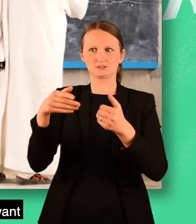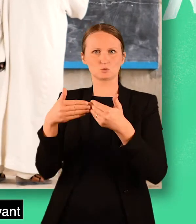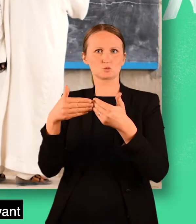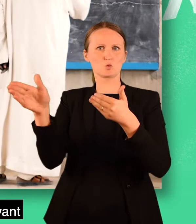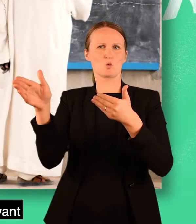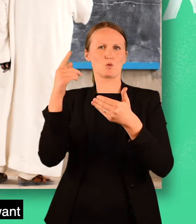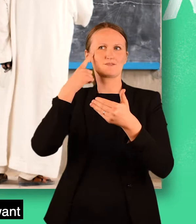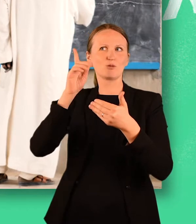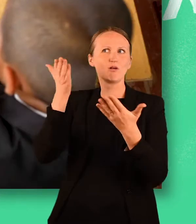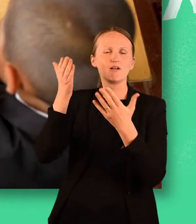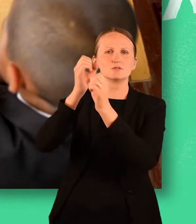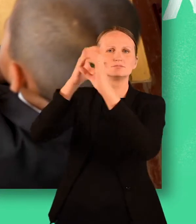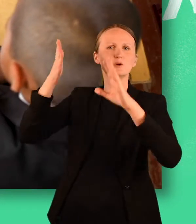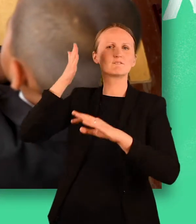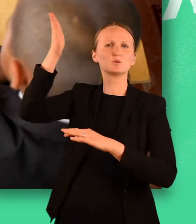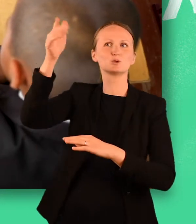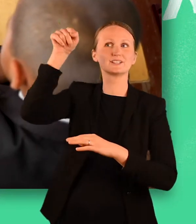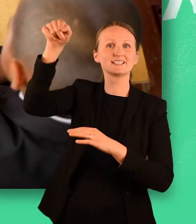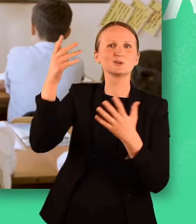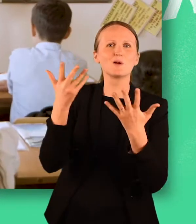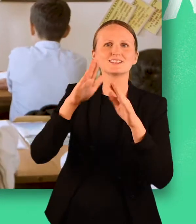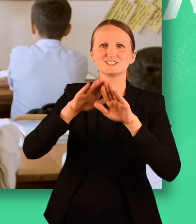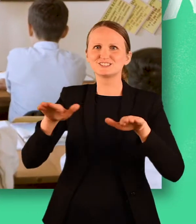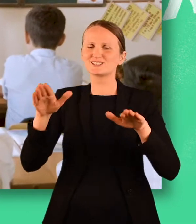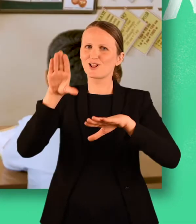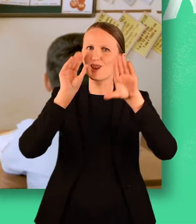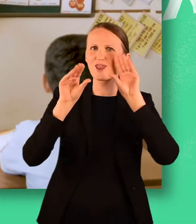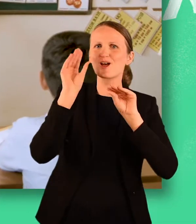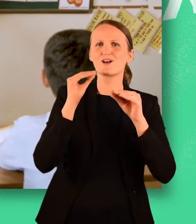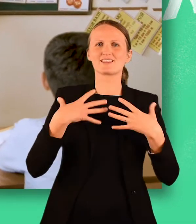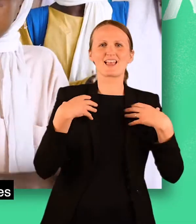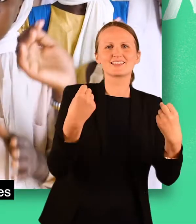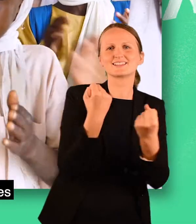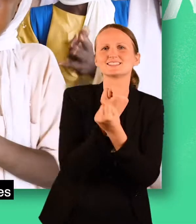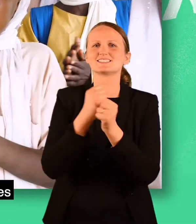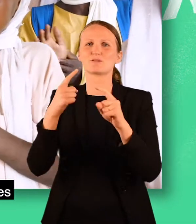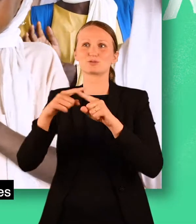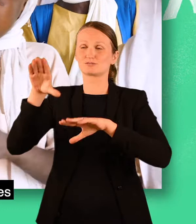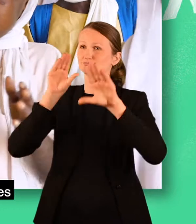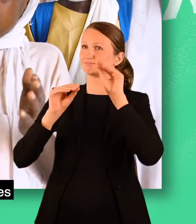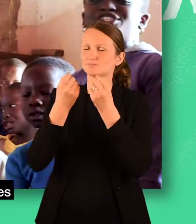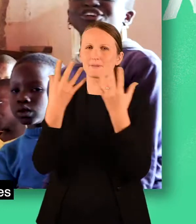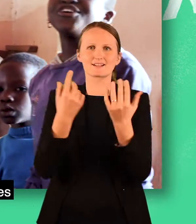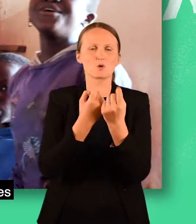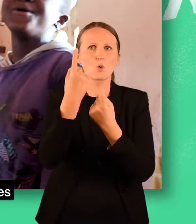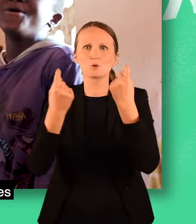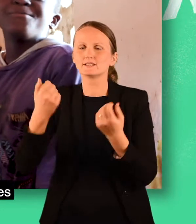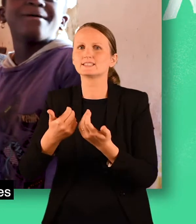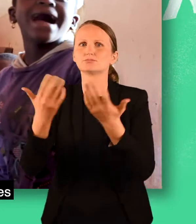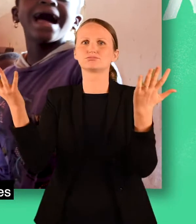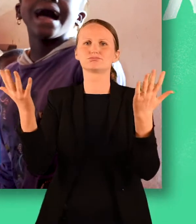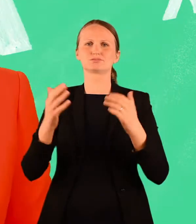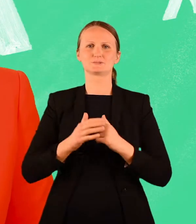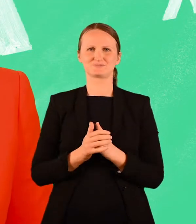the future we want, where children are learning, are healthy and safe, and have a world of opportunities open to